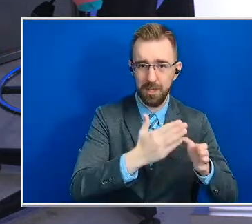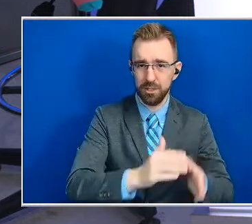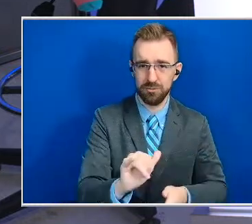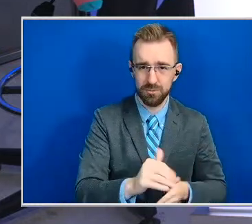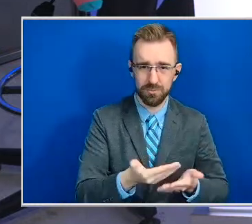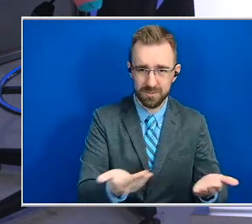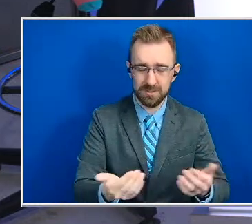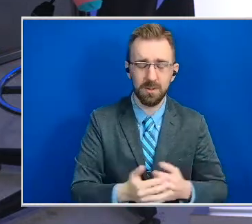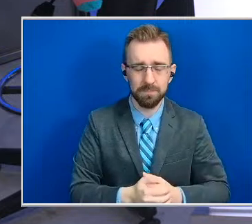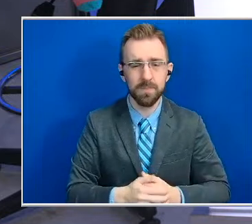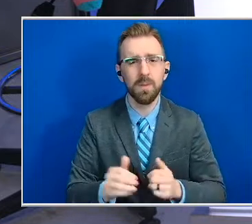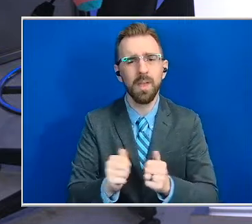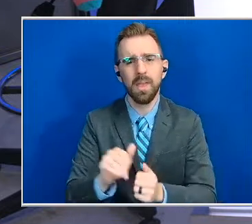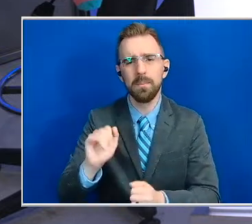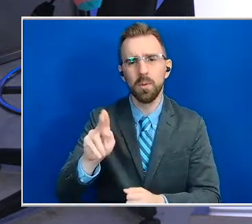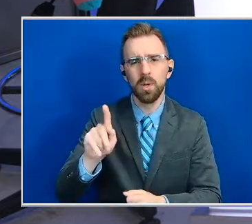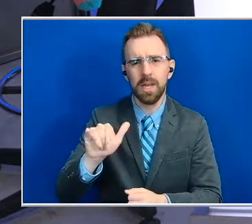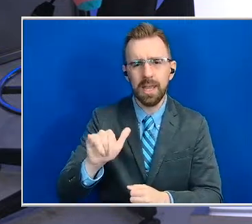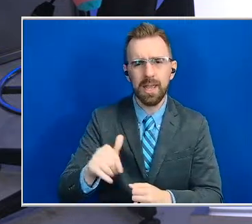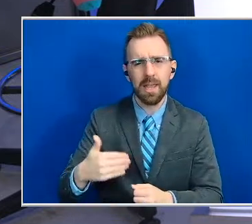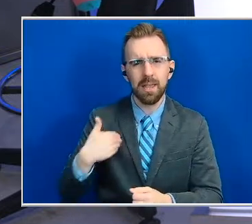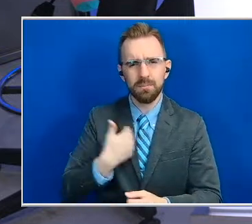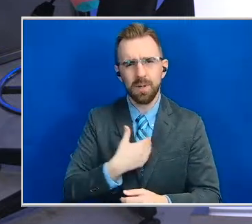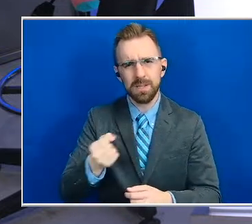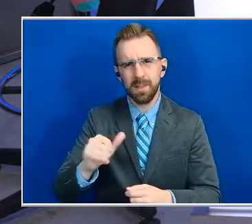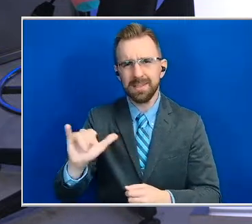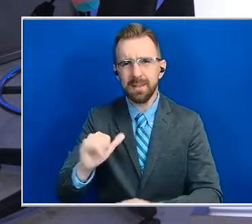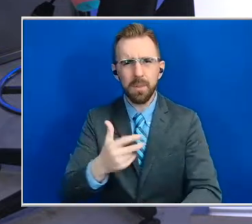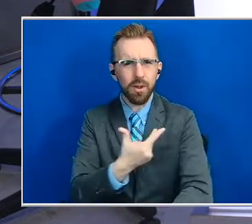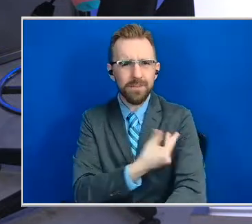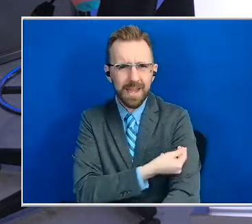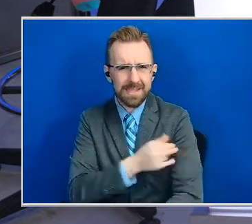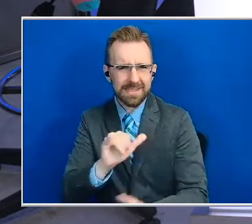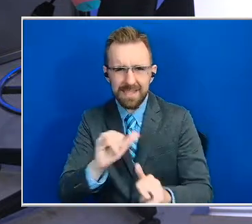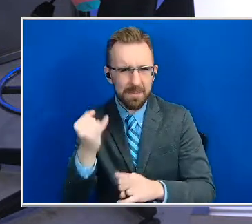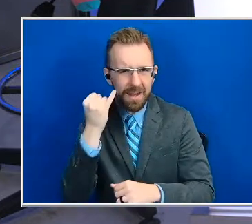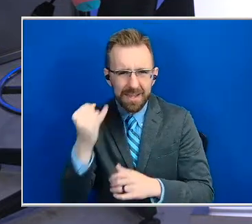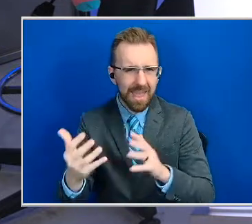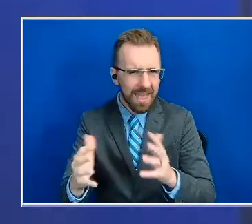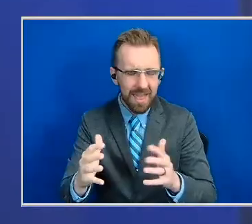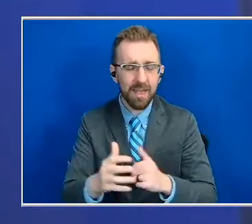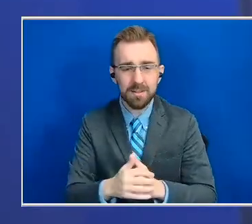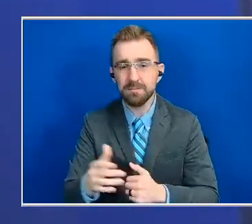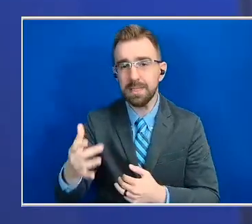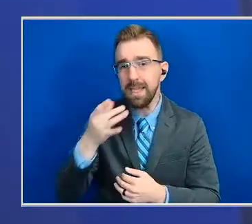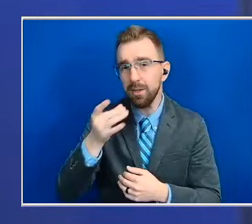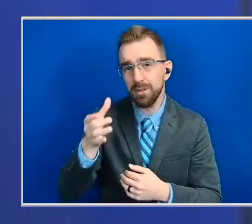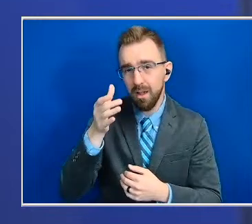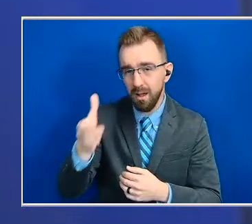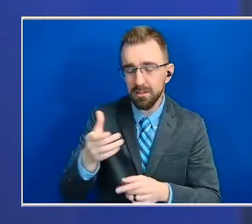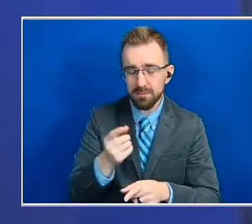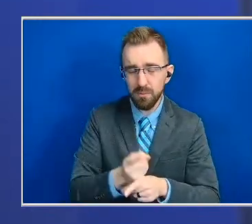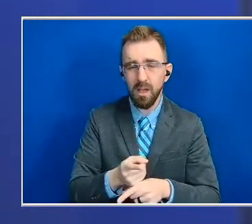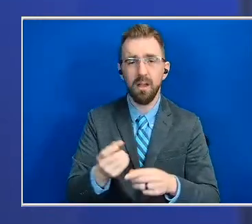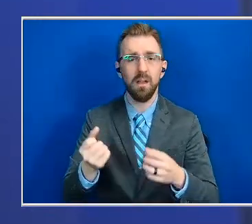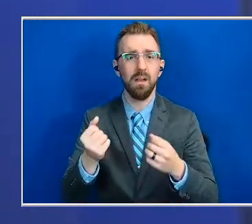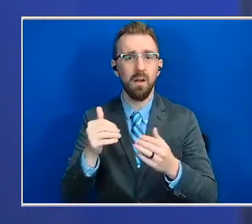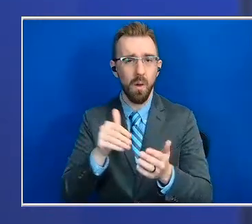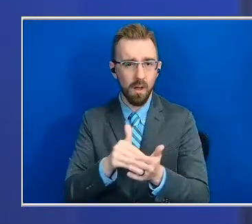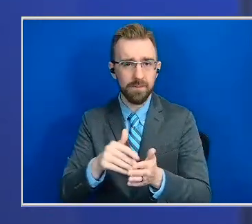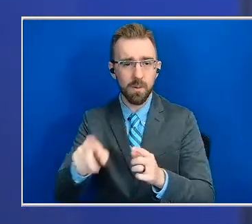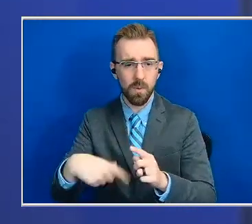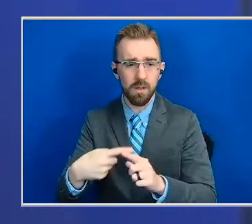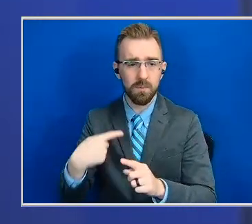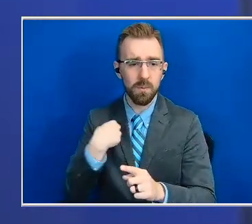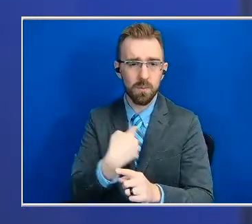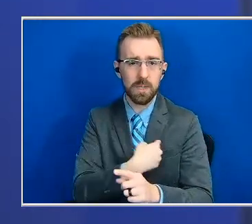immunity, then is breast milk kind of like a vaccine? How does that line up? Yeah, it is an interesting concept, right? Because a lot of times when we, especially for preterm